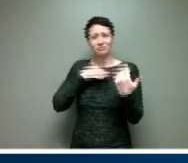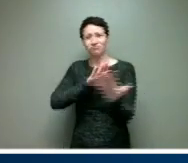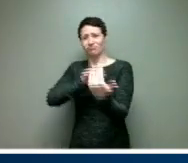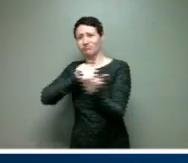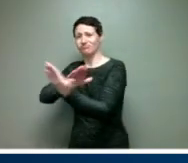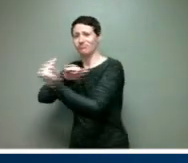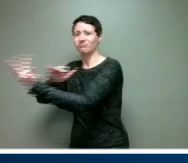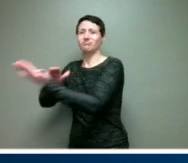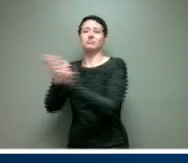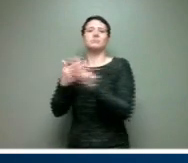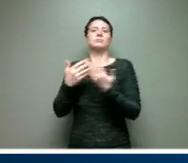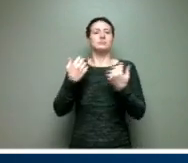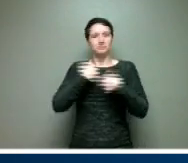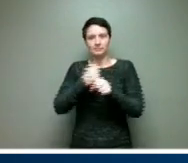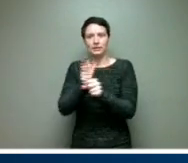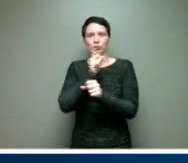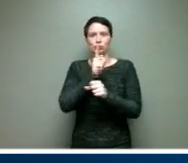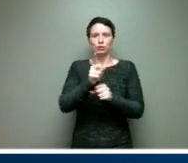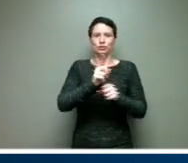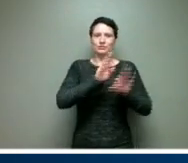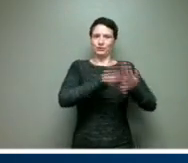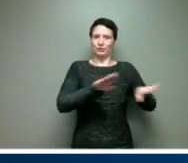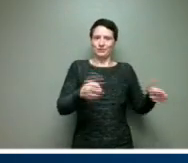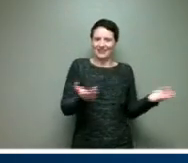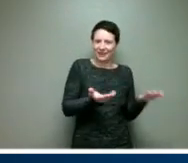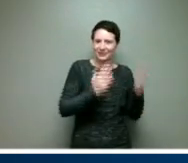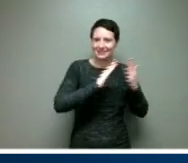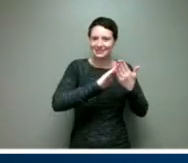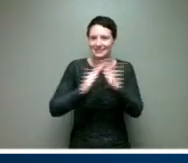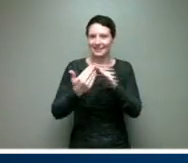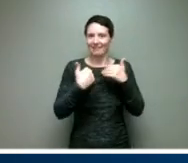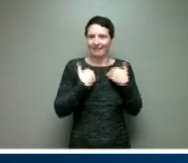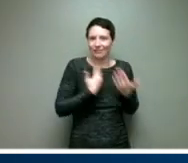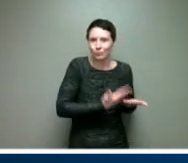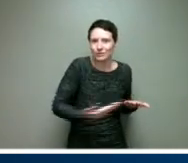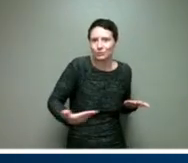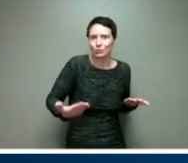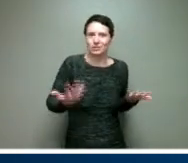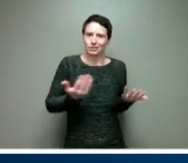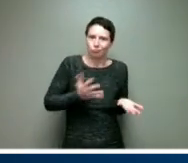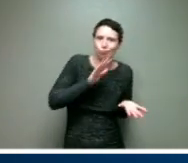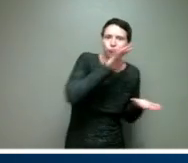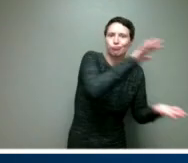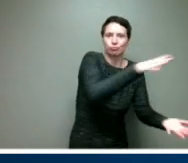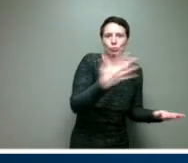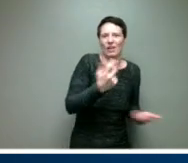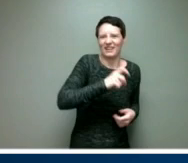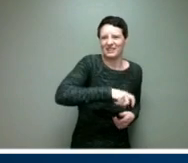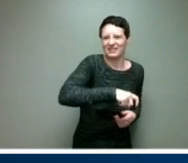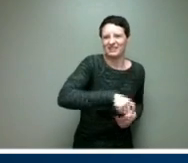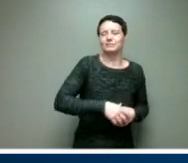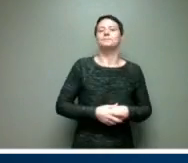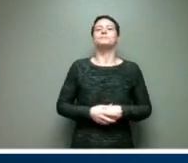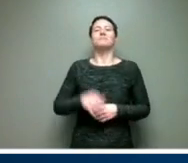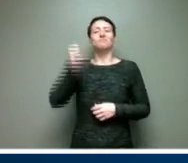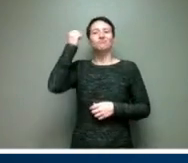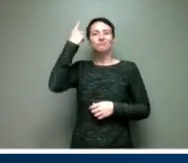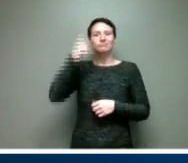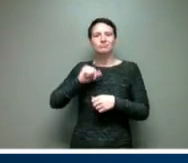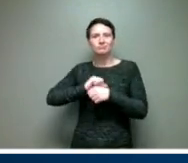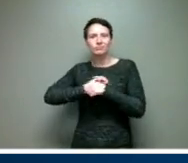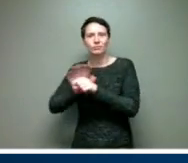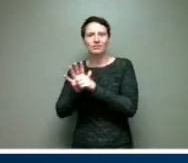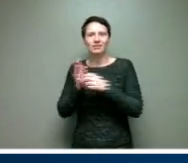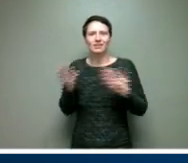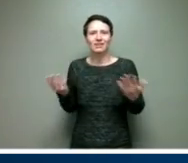to this conversation because the COVID-19 global pandemic has brought an upheaval to many of